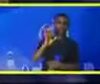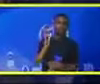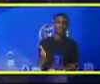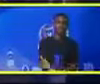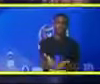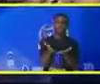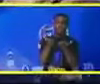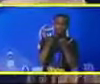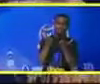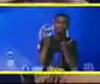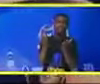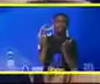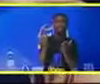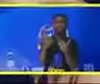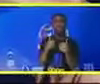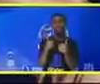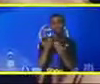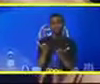lifting has come.